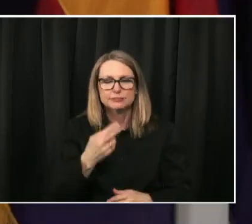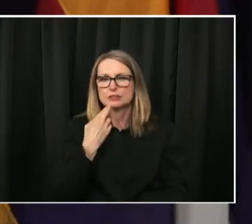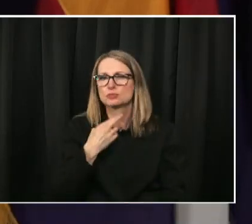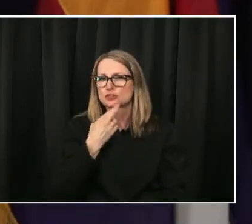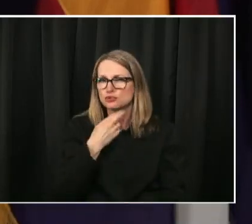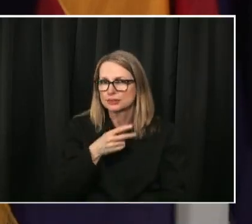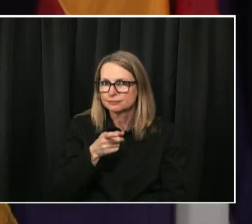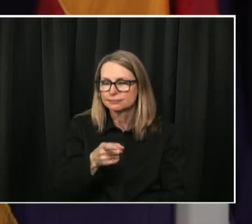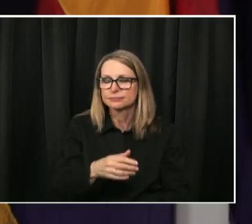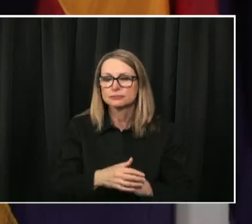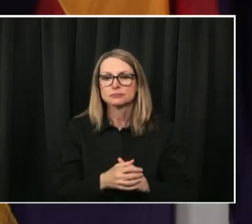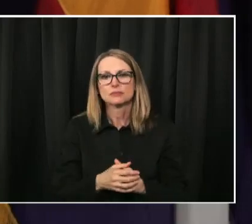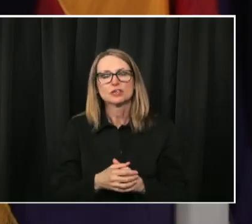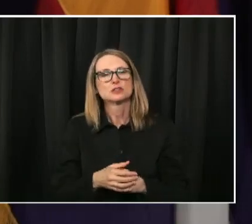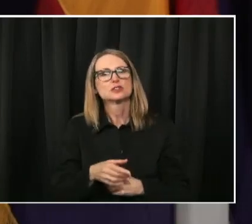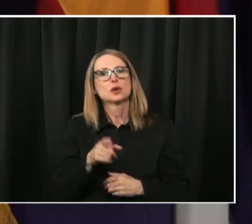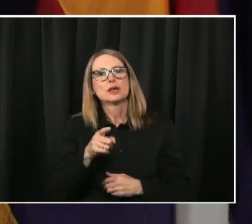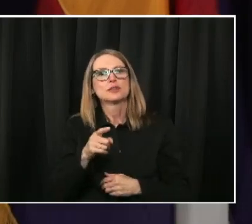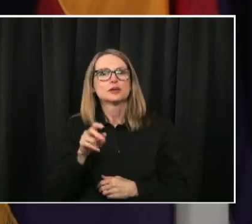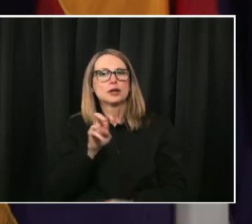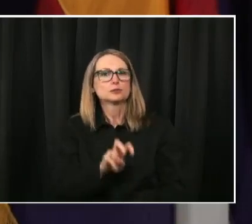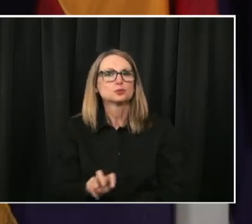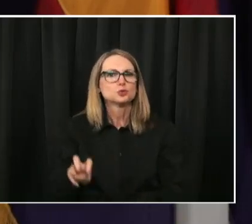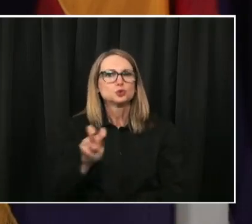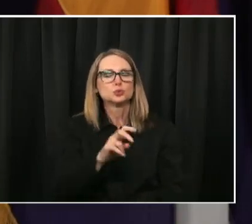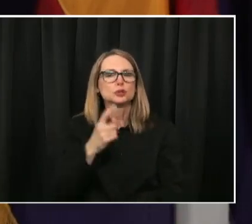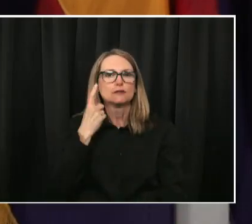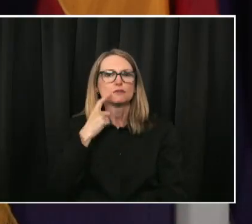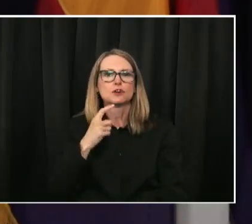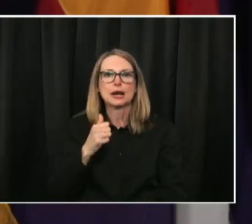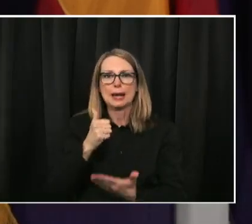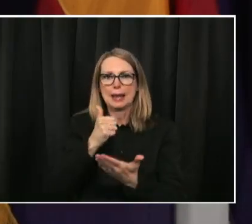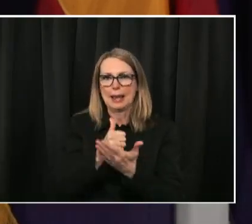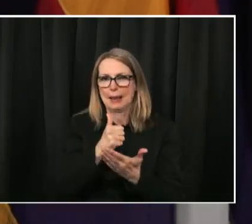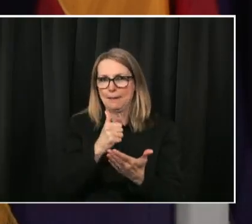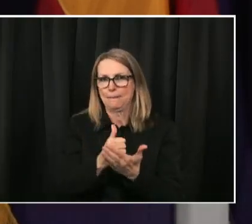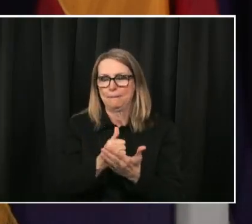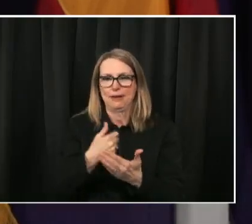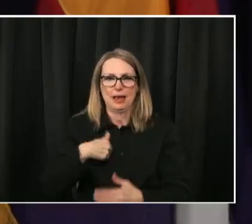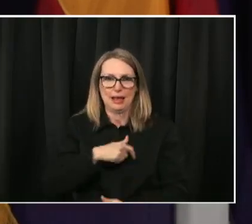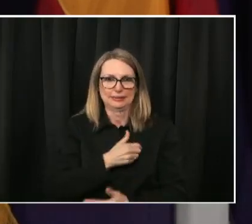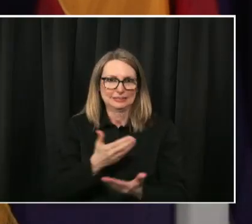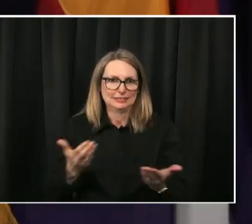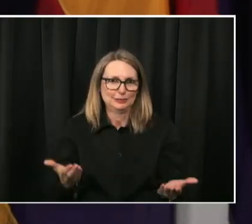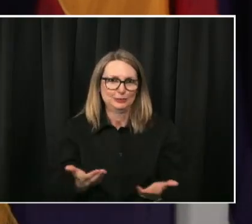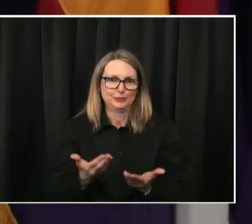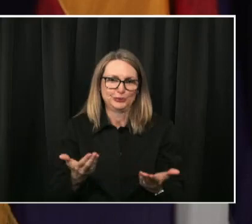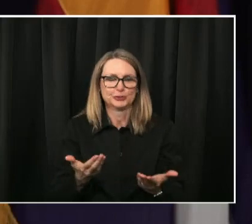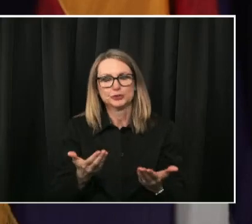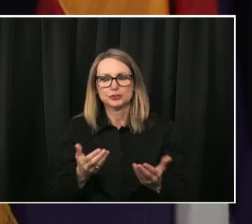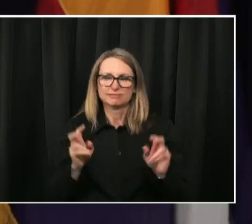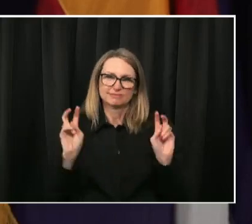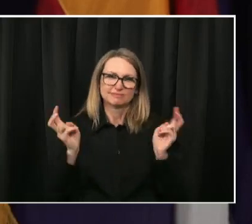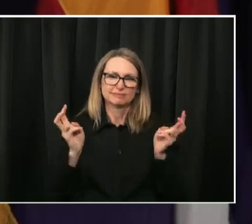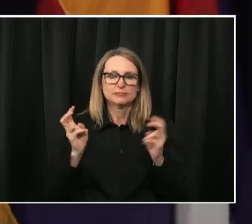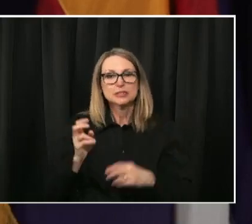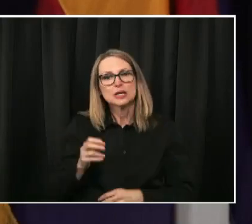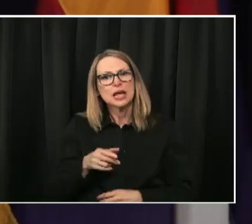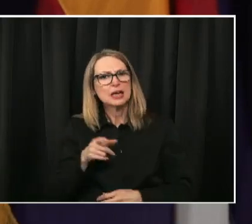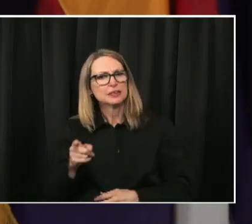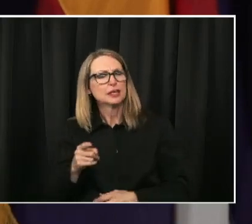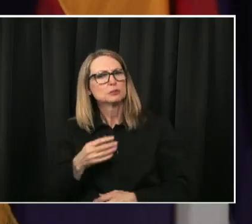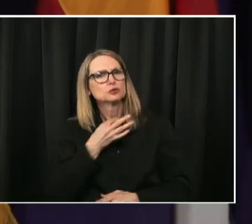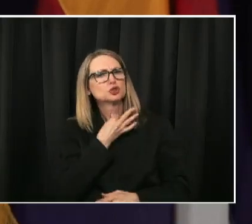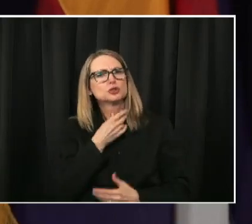Here American Rescue Plan tour. They were very interested in learning about what the American Rescue Plan means